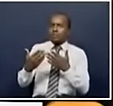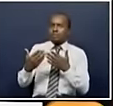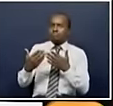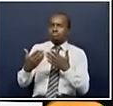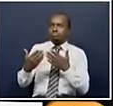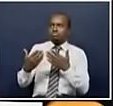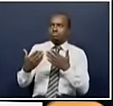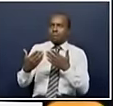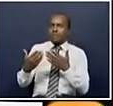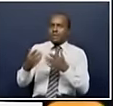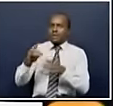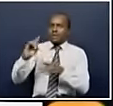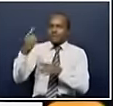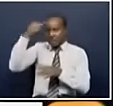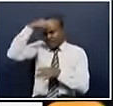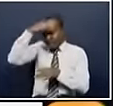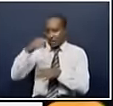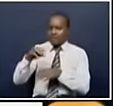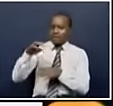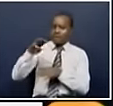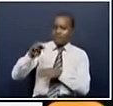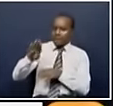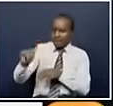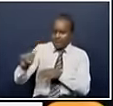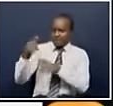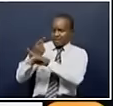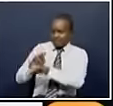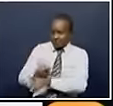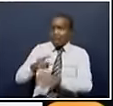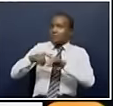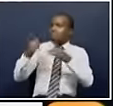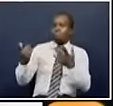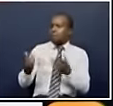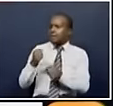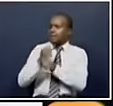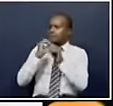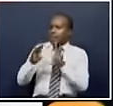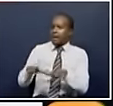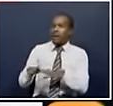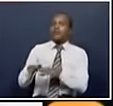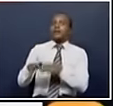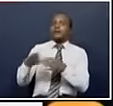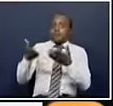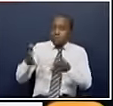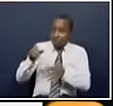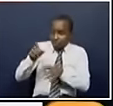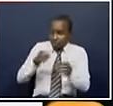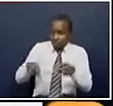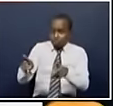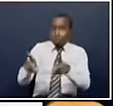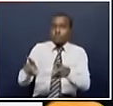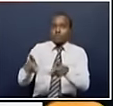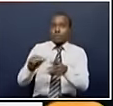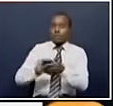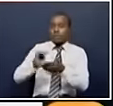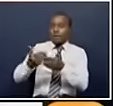their first degrees to their MBAs and what have you, but have been sitting at home and now need an opportunity with funding